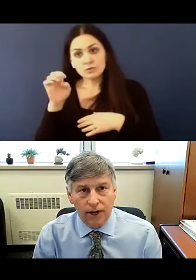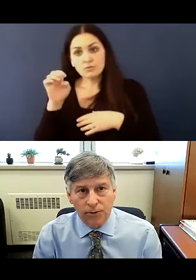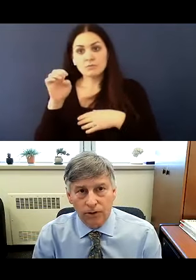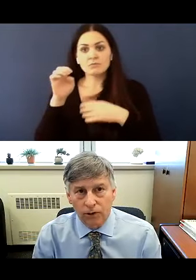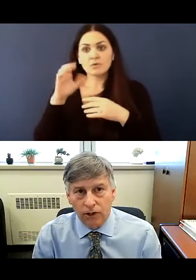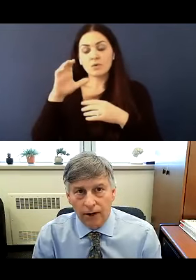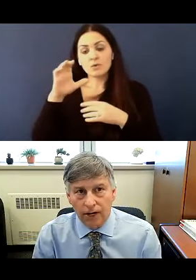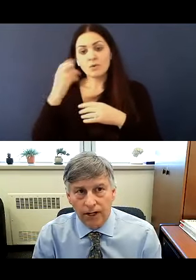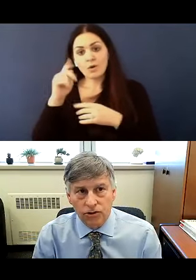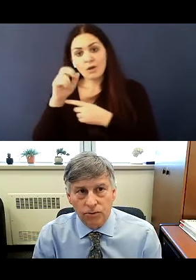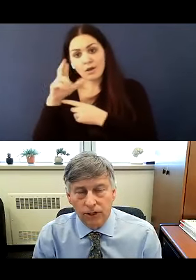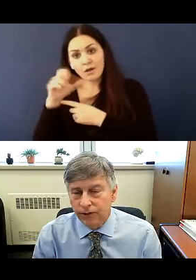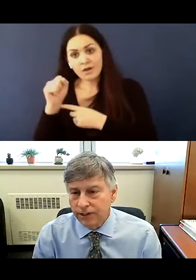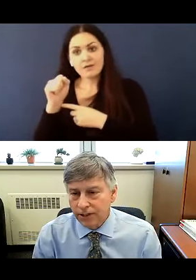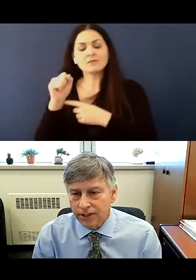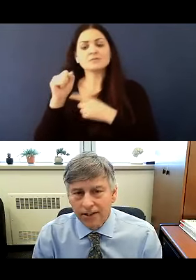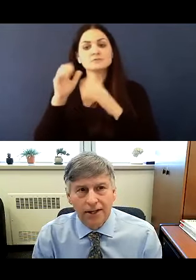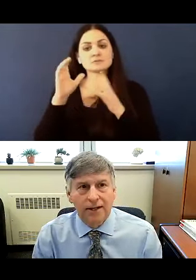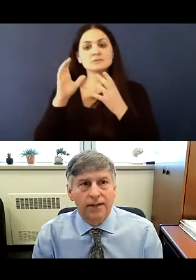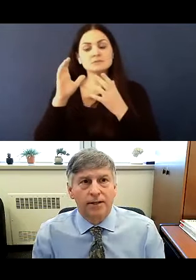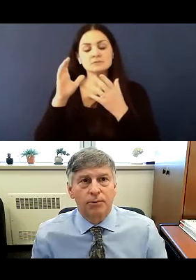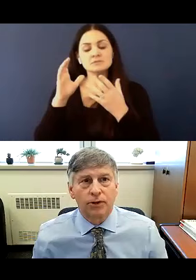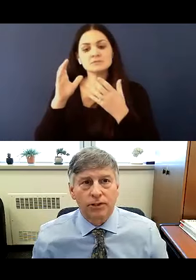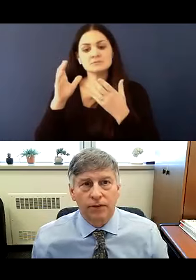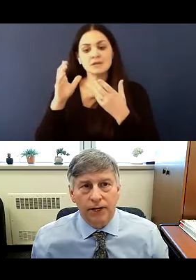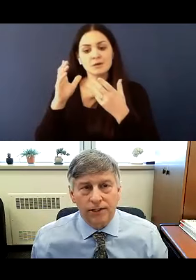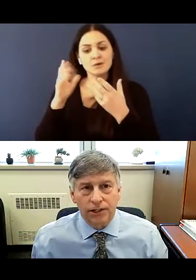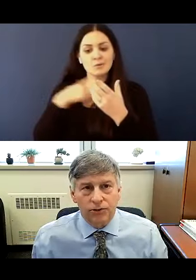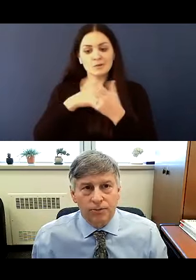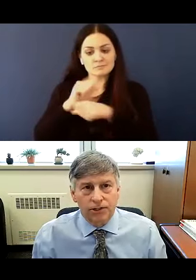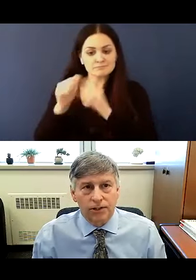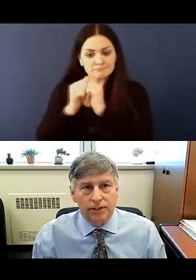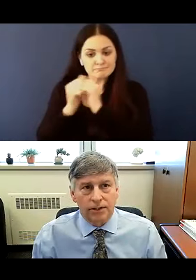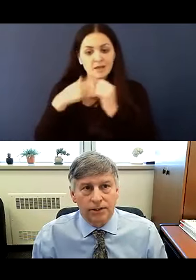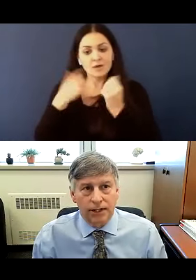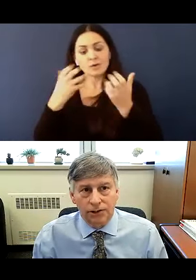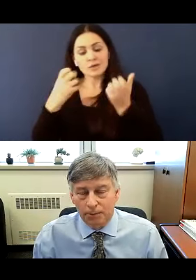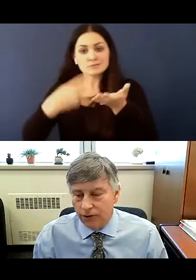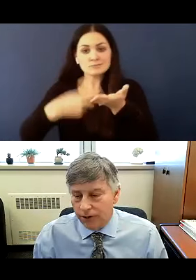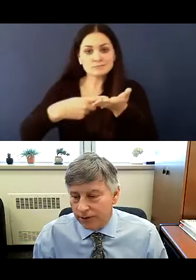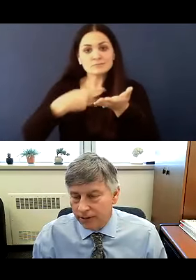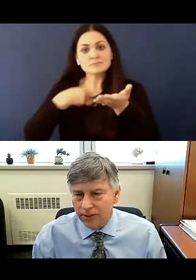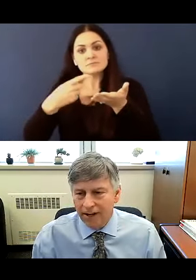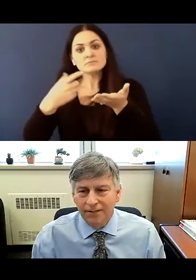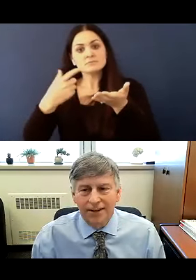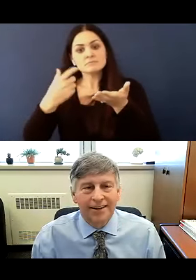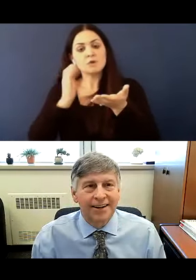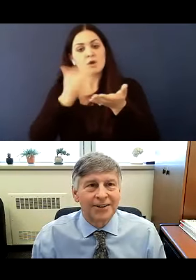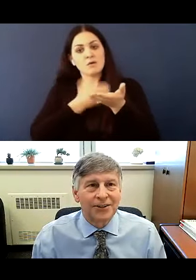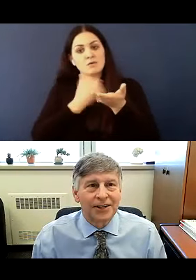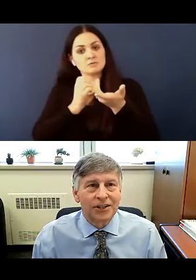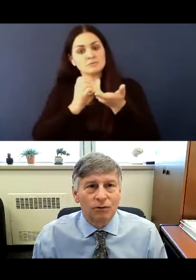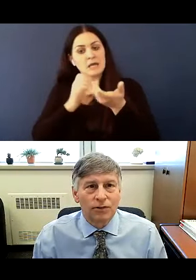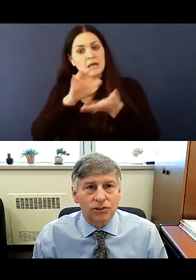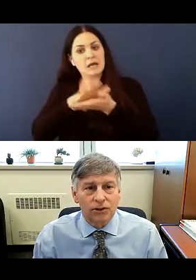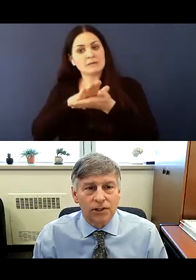Education, Raj Mangrulkar, I wanted to briefly discuss the importance of our educational mission in this challenging period as we have